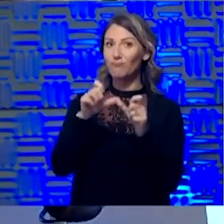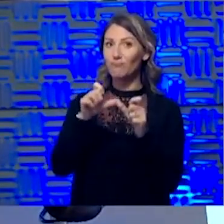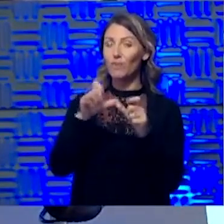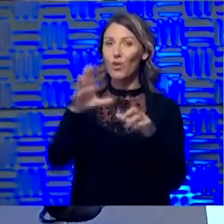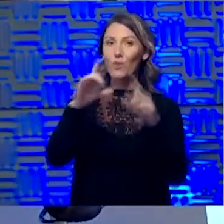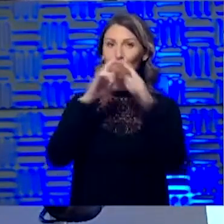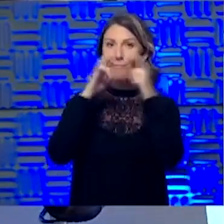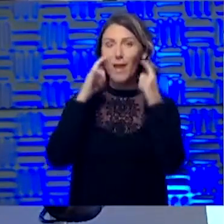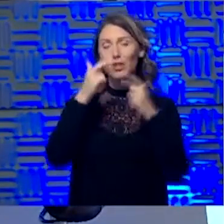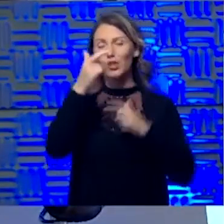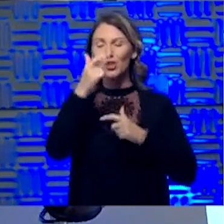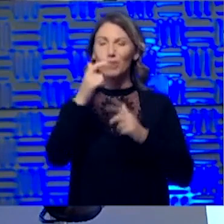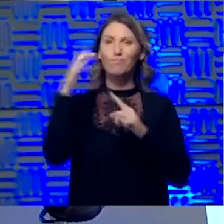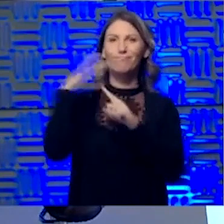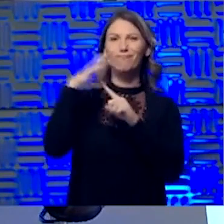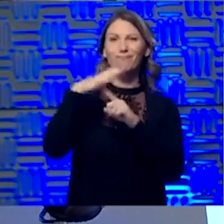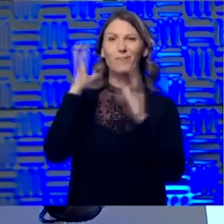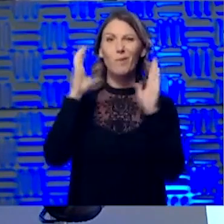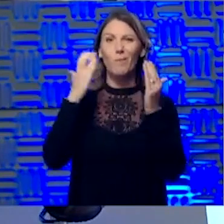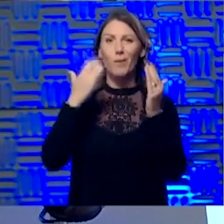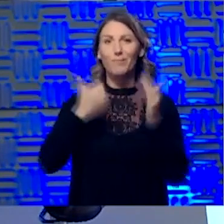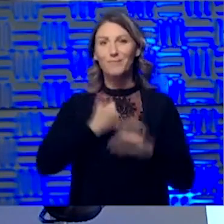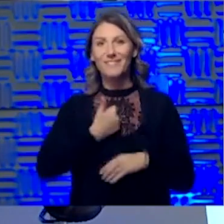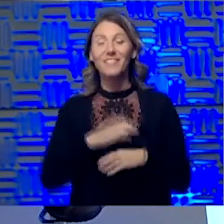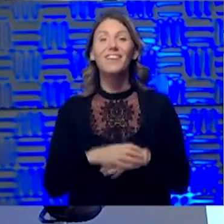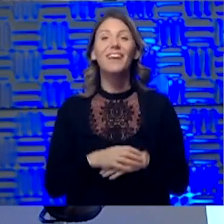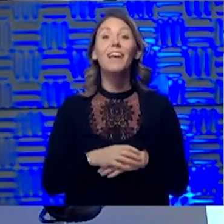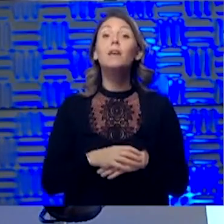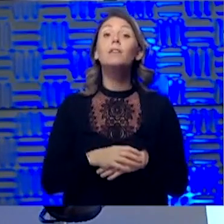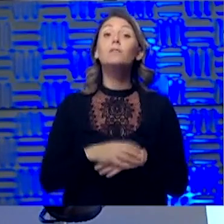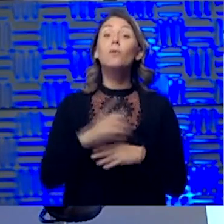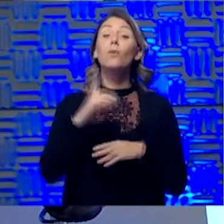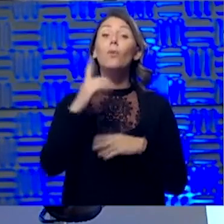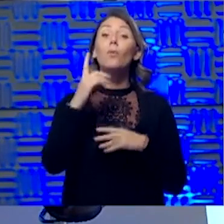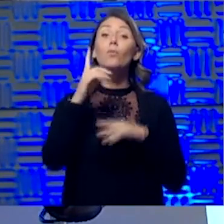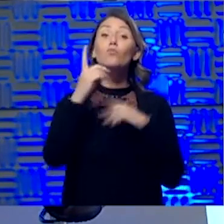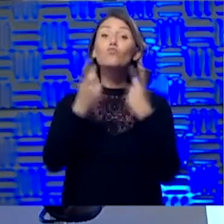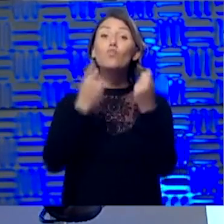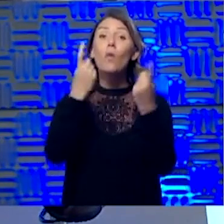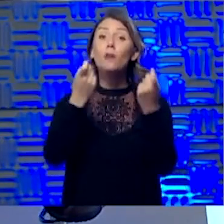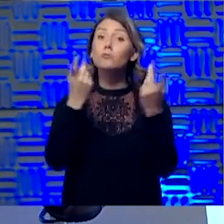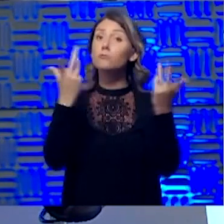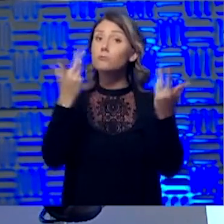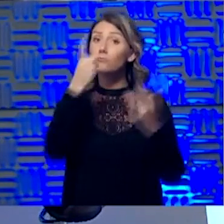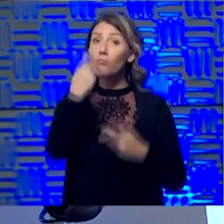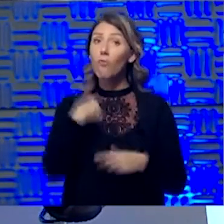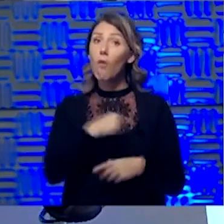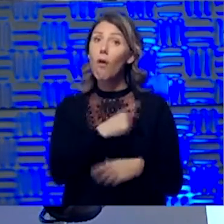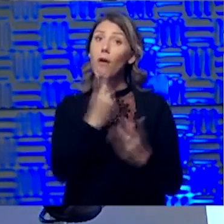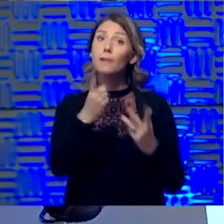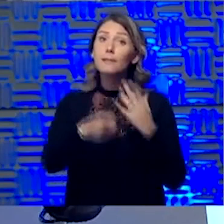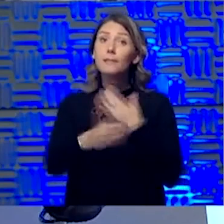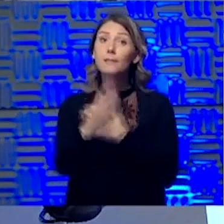that. So, questions that you may have out there this morning. What's going on?